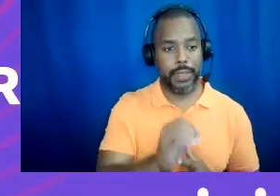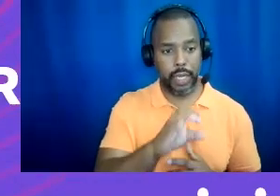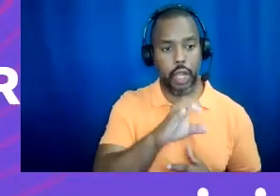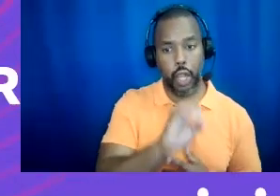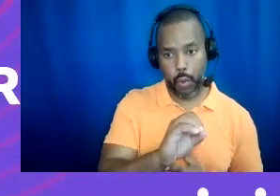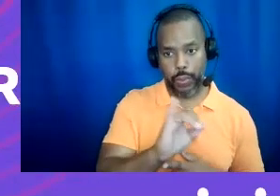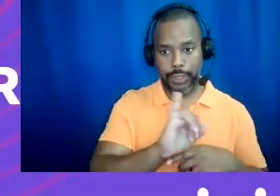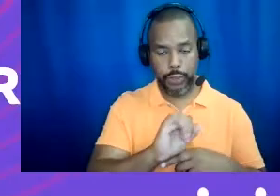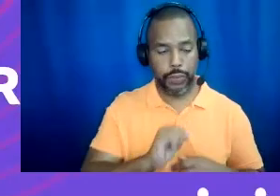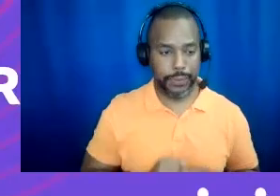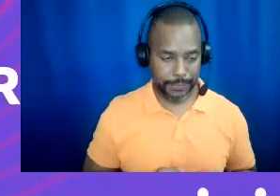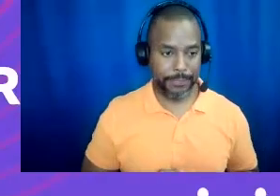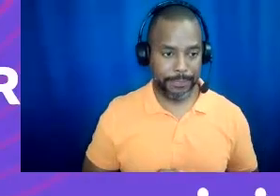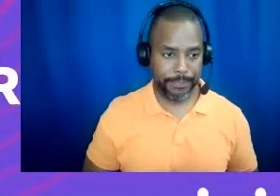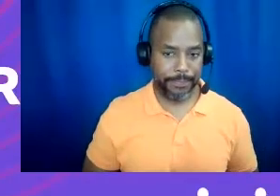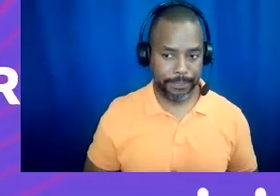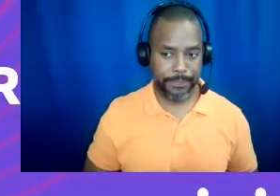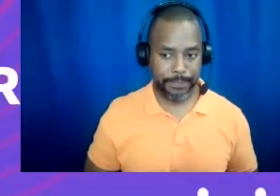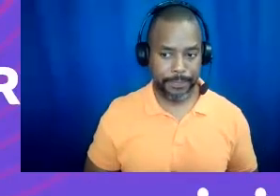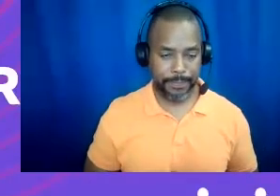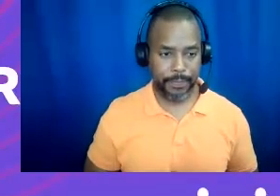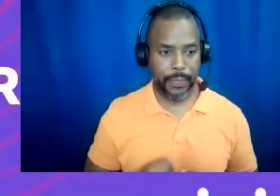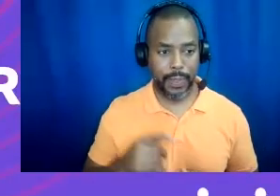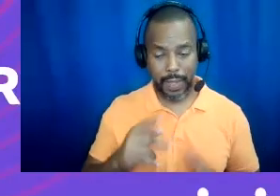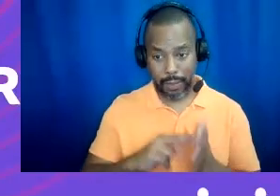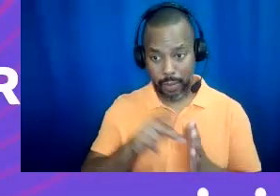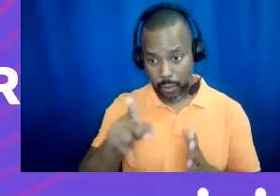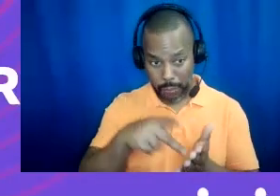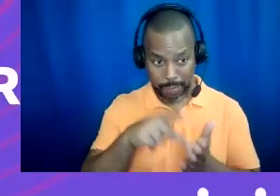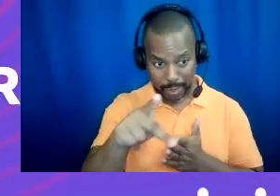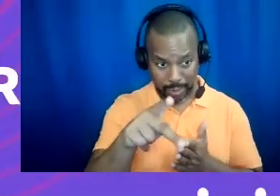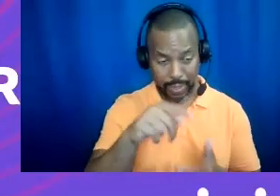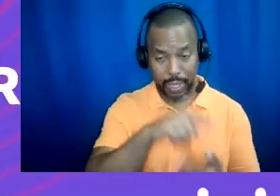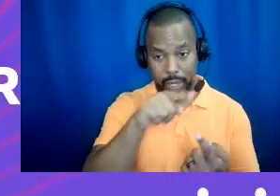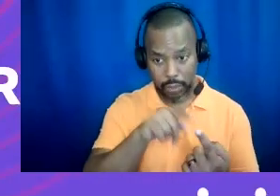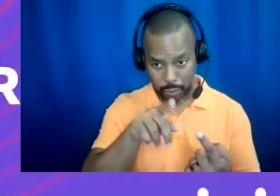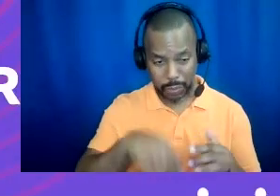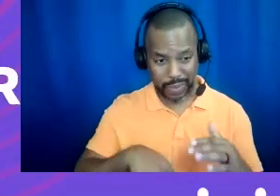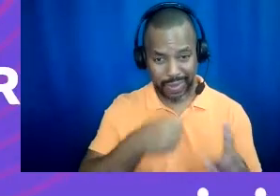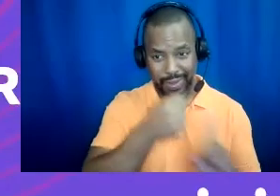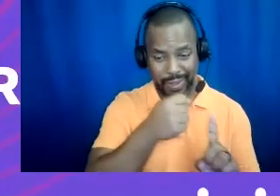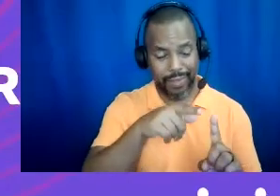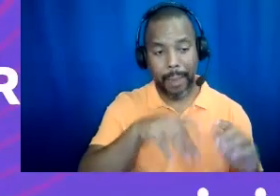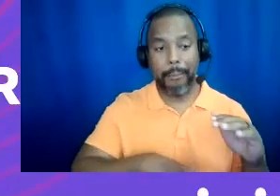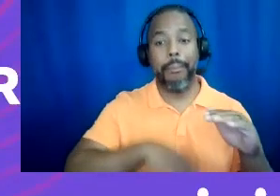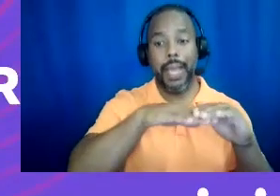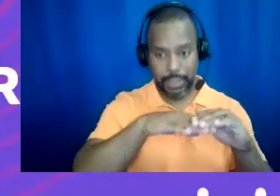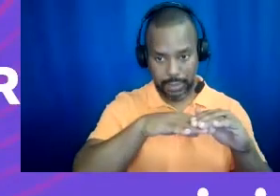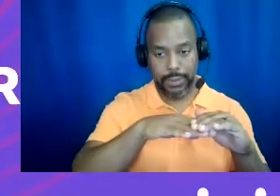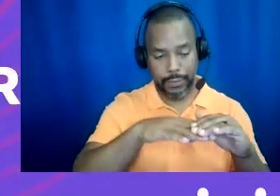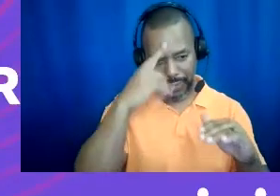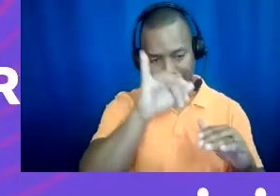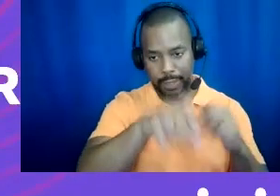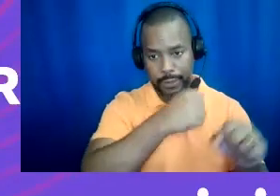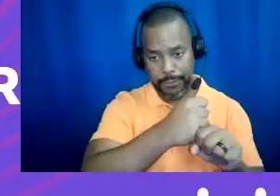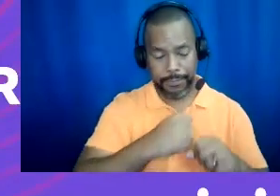going to um, be what you pay until you hit that maximum out-of-pocket max for that year.